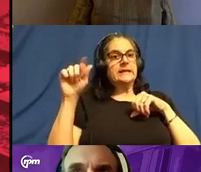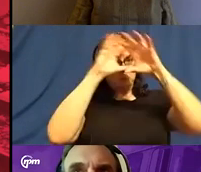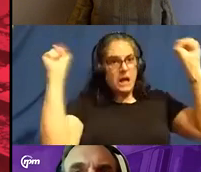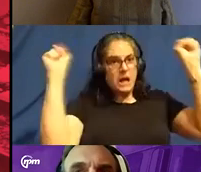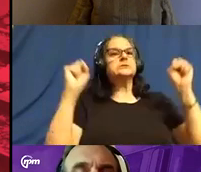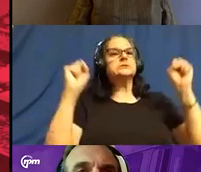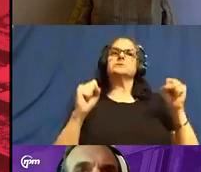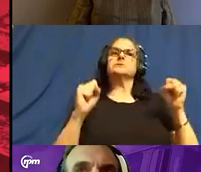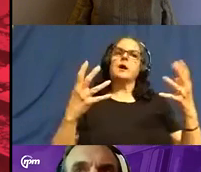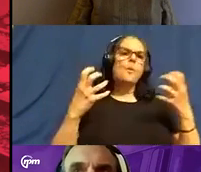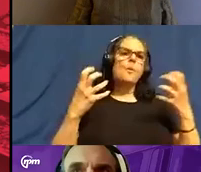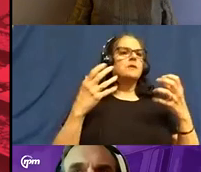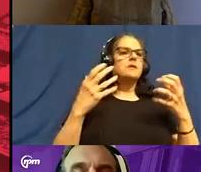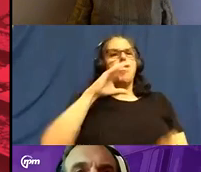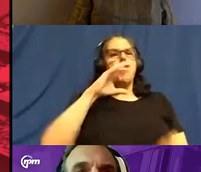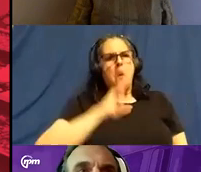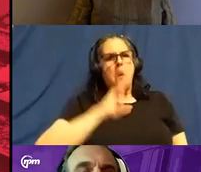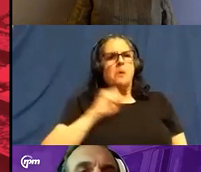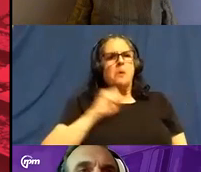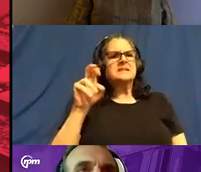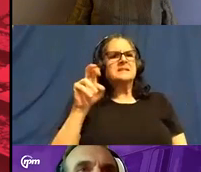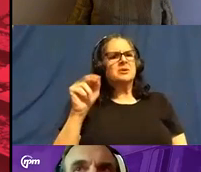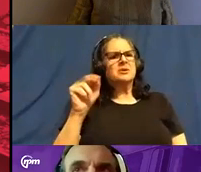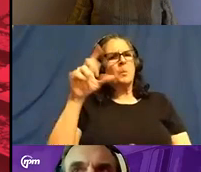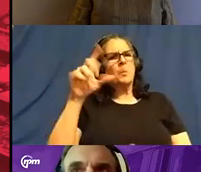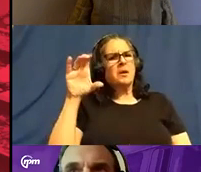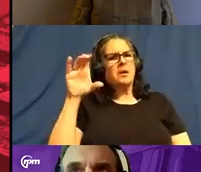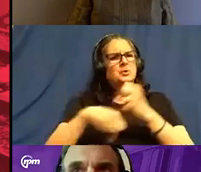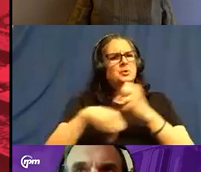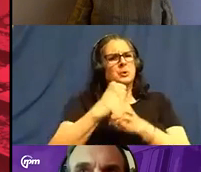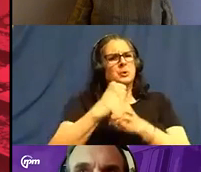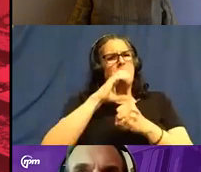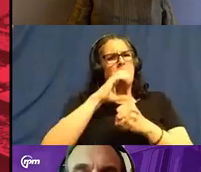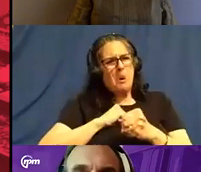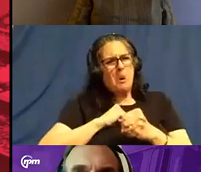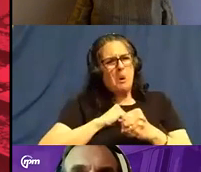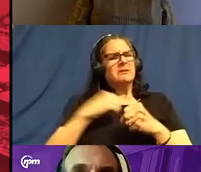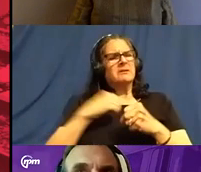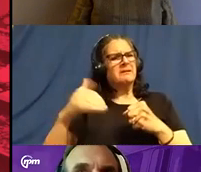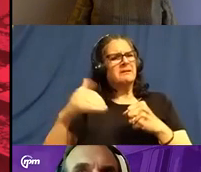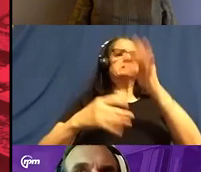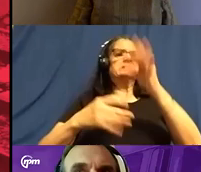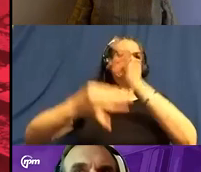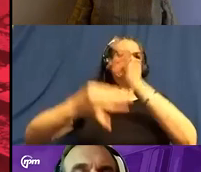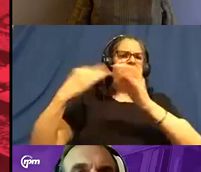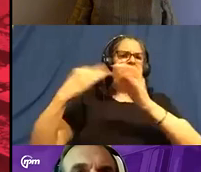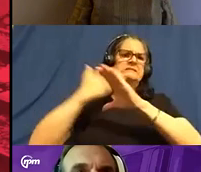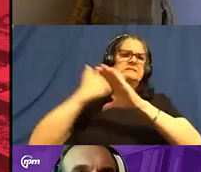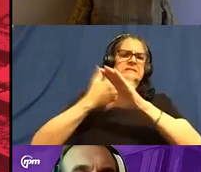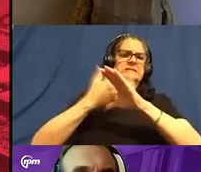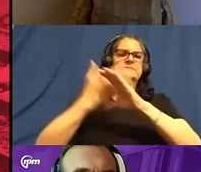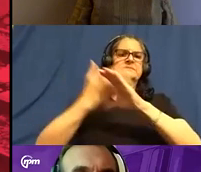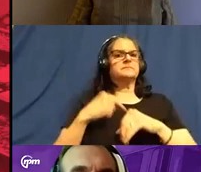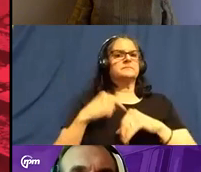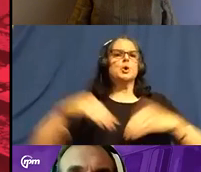stations with brand new infrastructure. This isn't a rehab or a fixing of an existing end-of-life station. These are brand